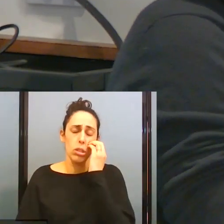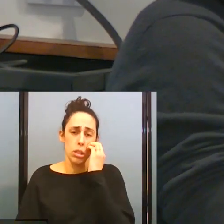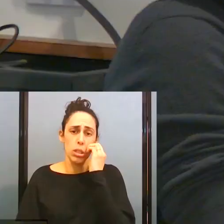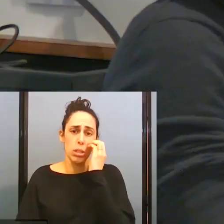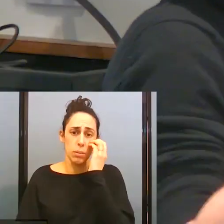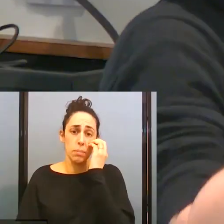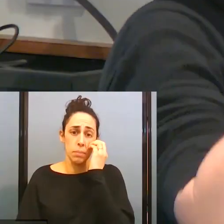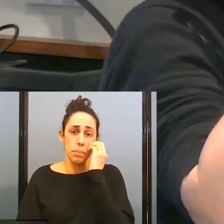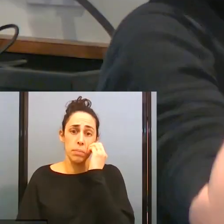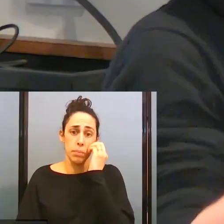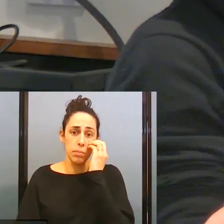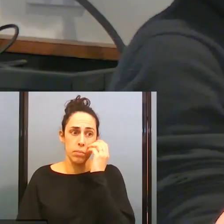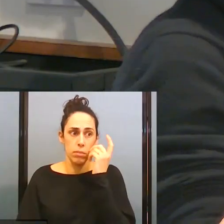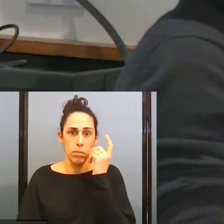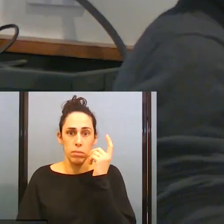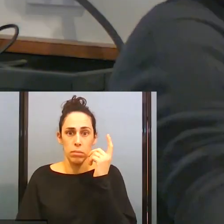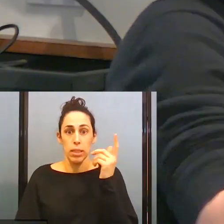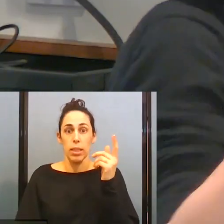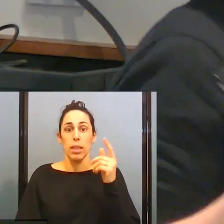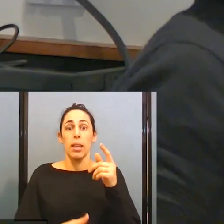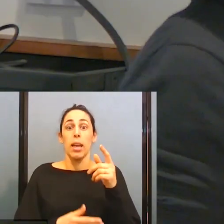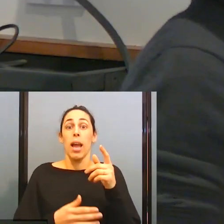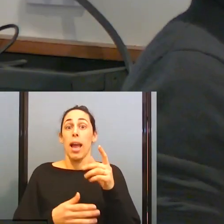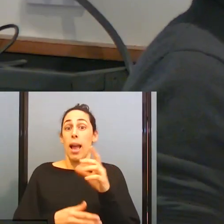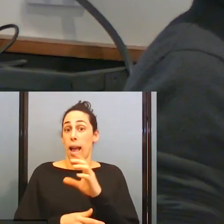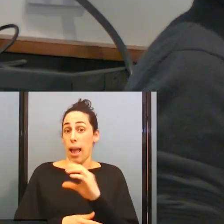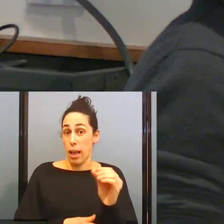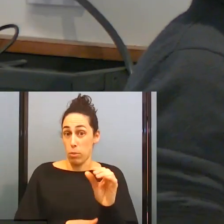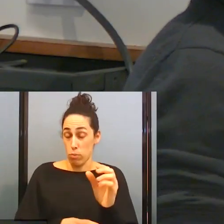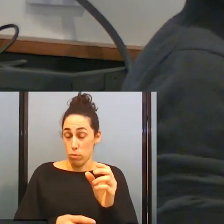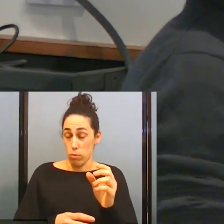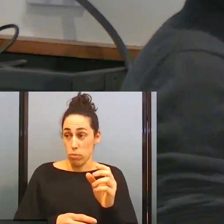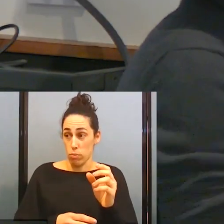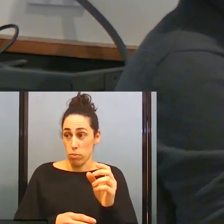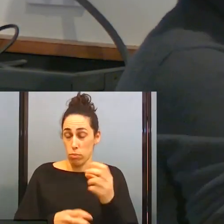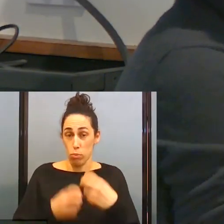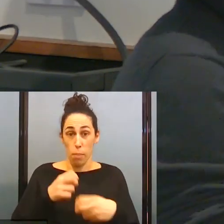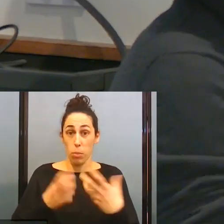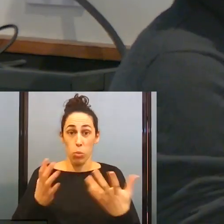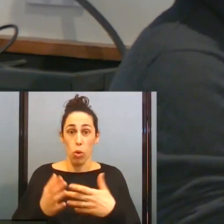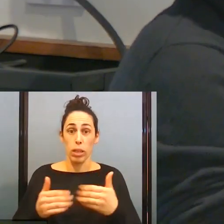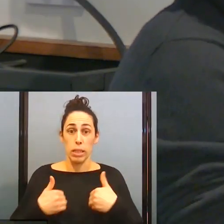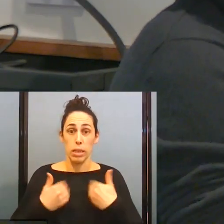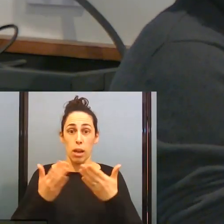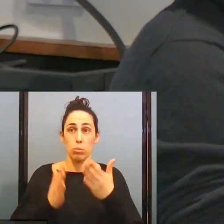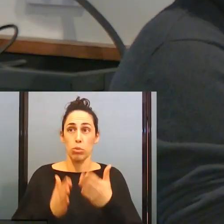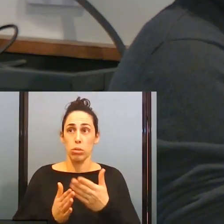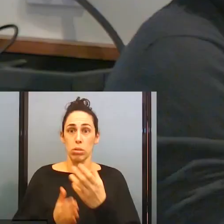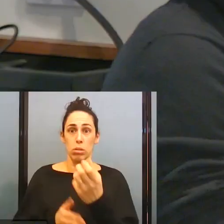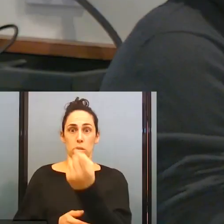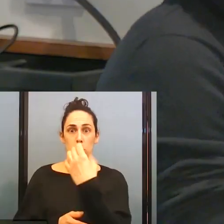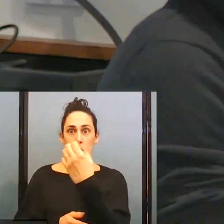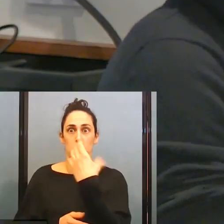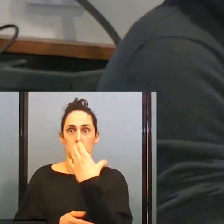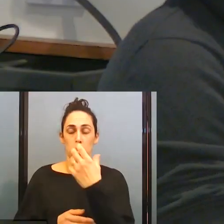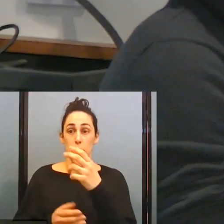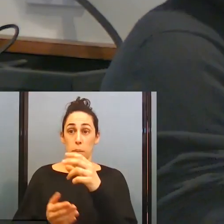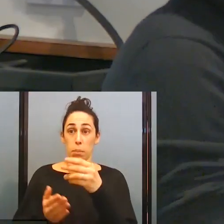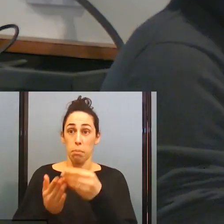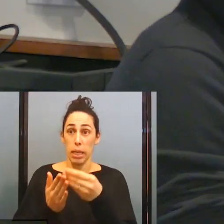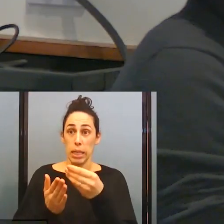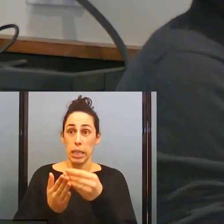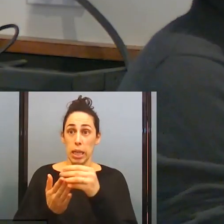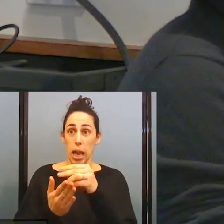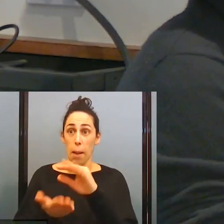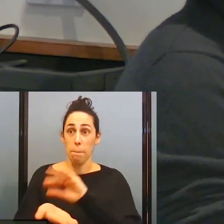think if a young person hears that first, they don't even ask the questions about anything else. So I usually say, there's some